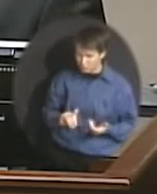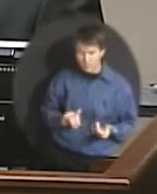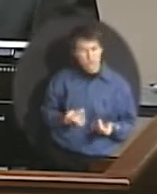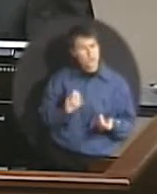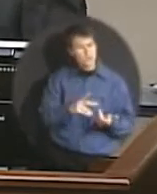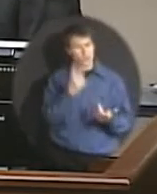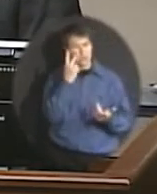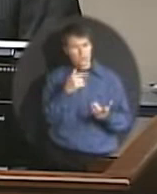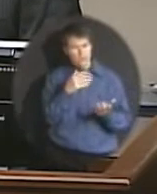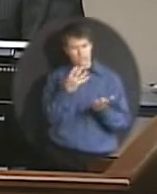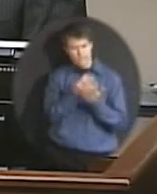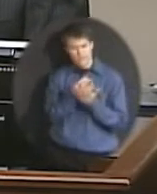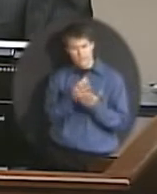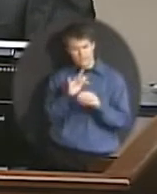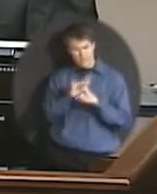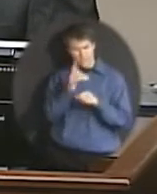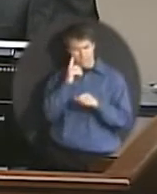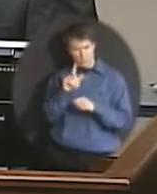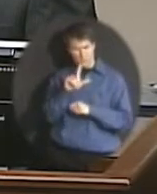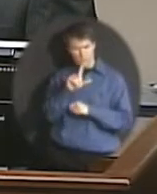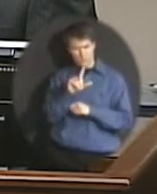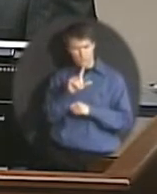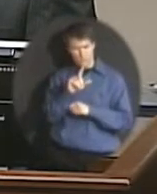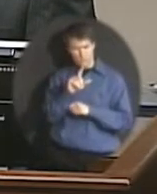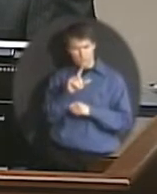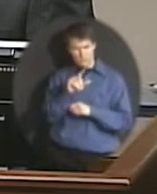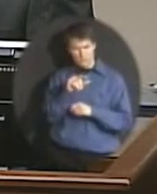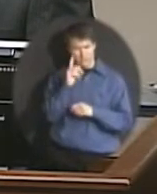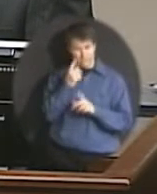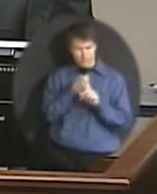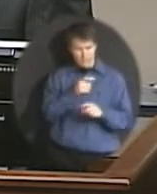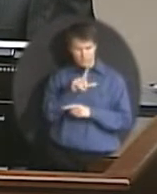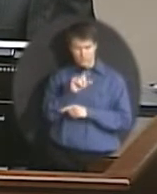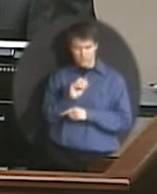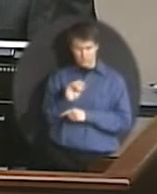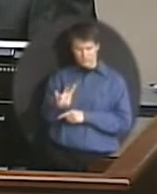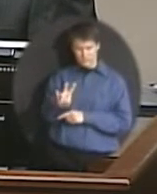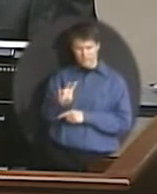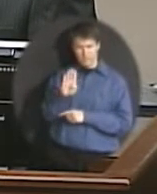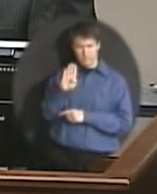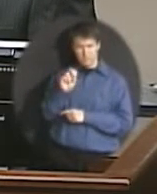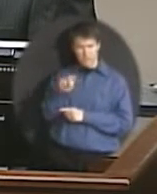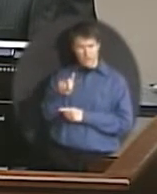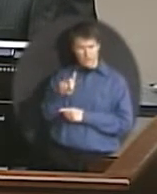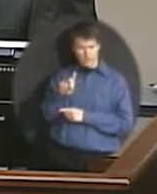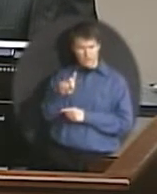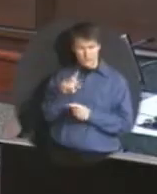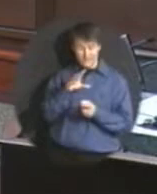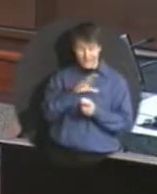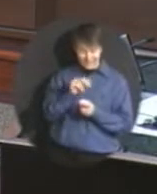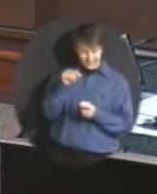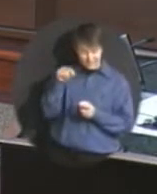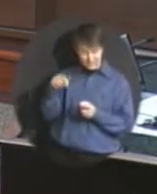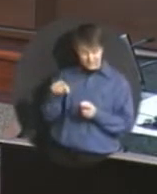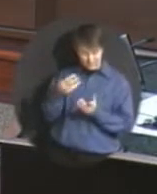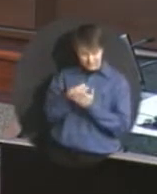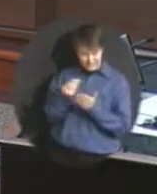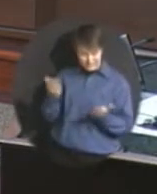that are available to us in the 2007 bond issue and these funds here,